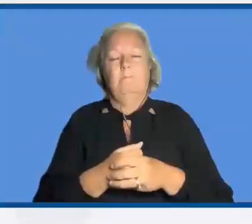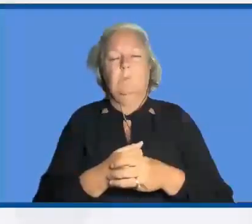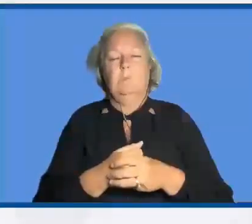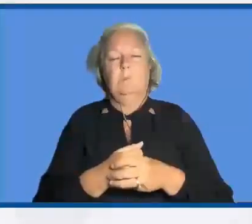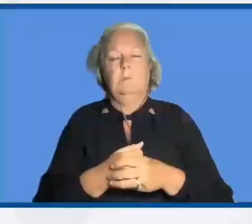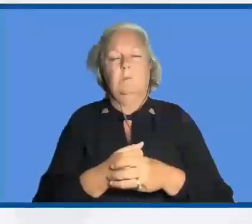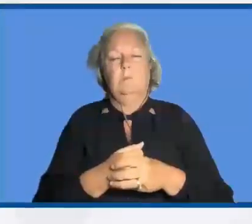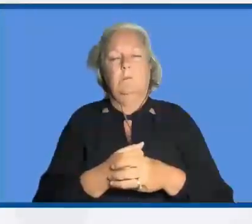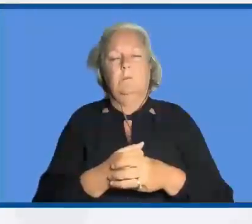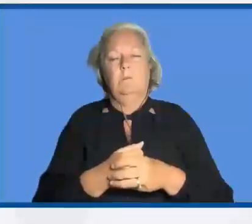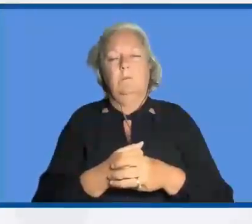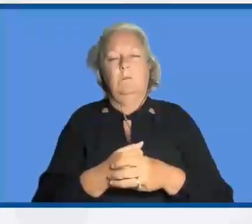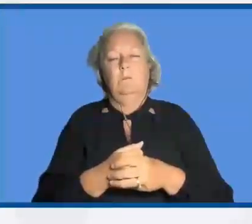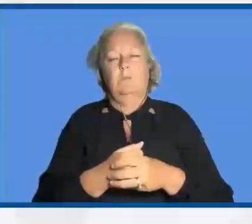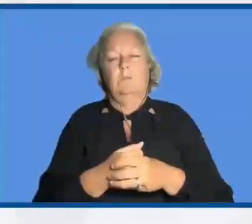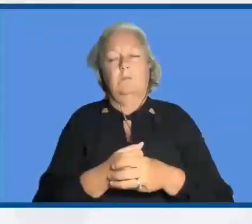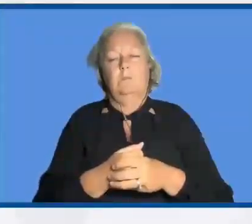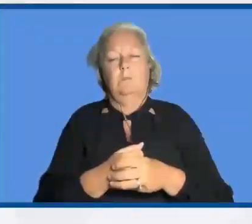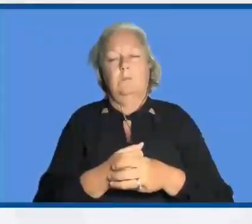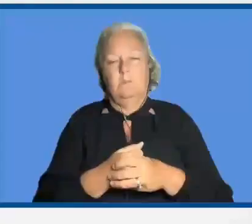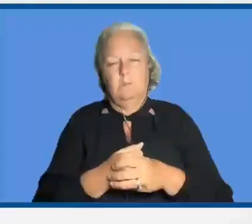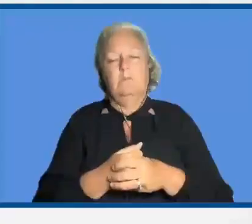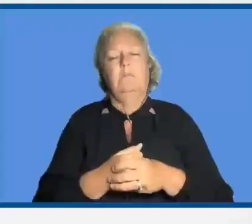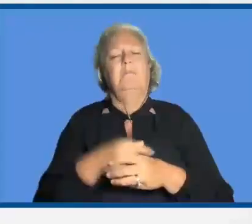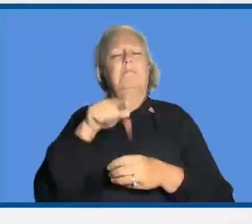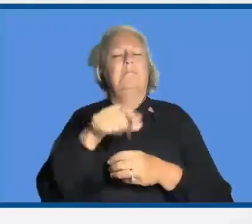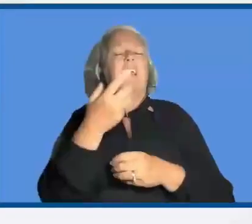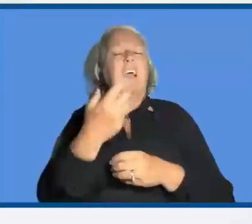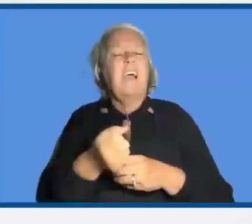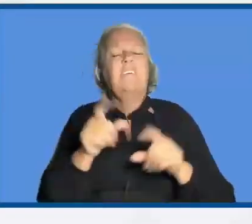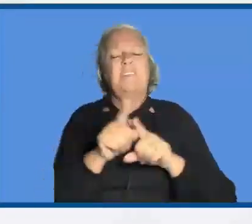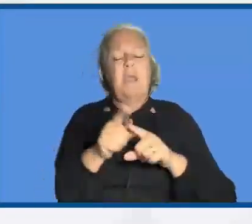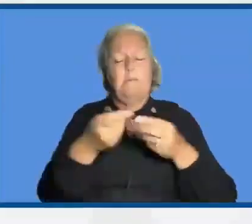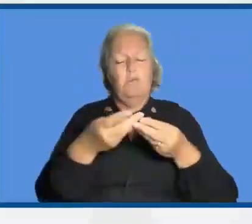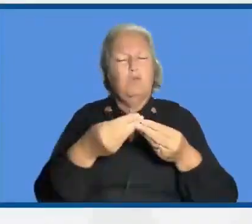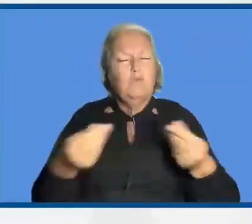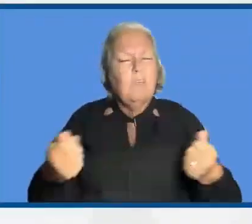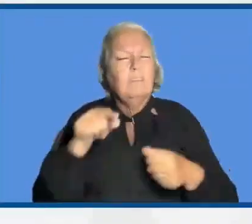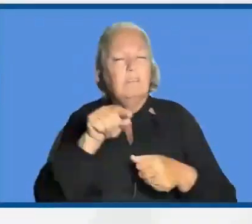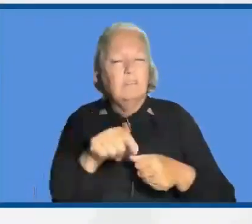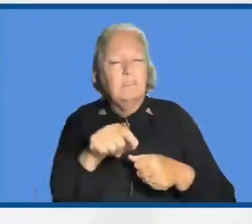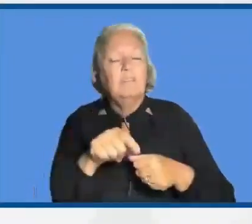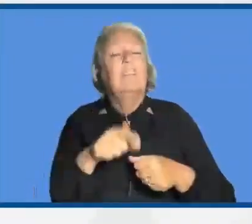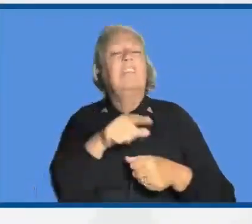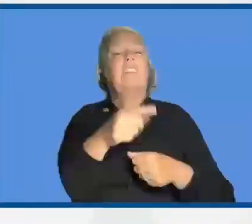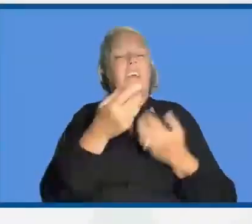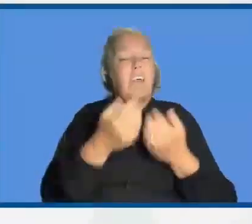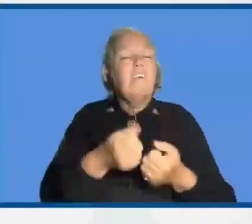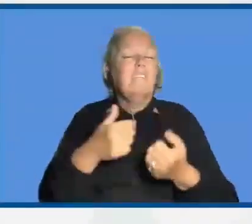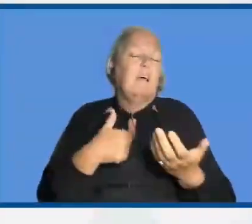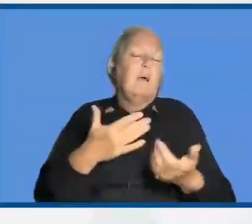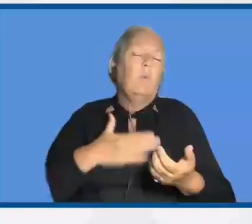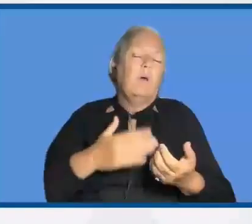And the first instance was to provide an answer, and especially by using this institutionality that I'm going to tell you later